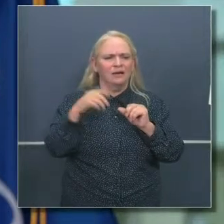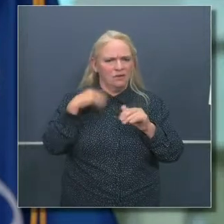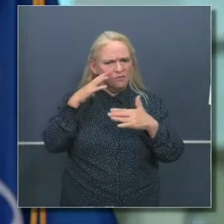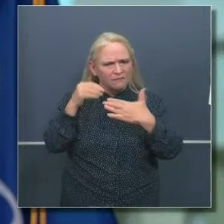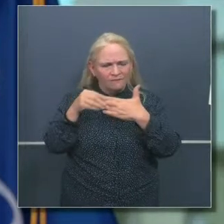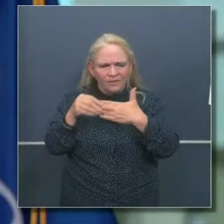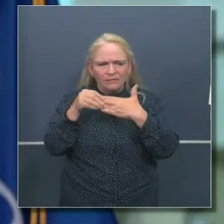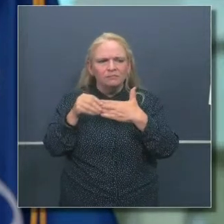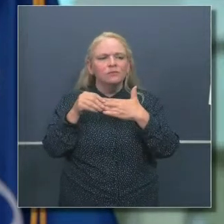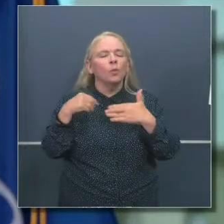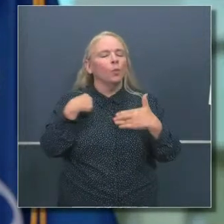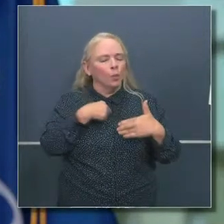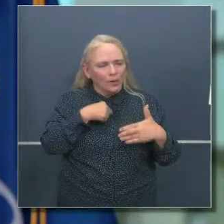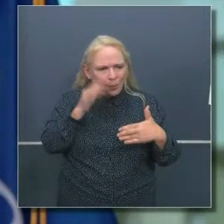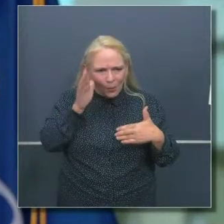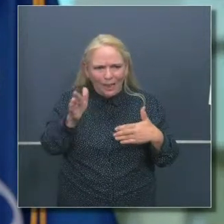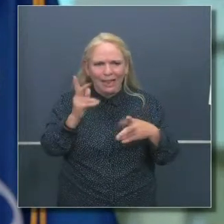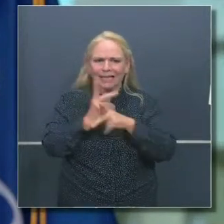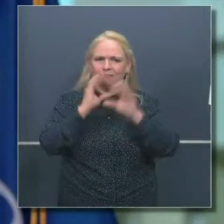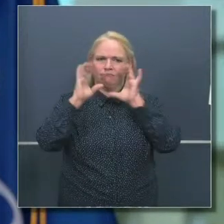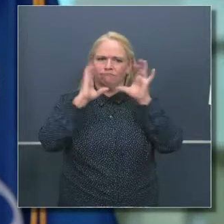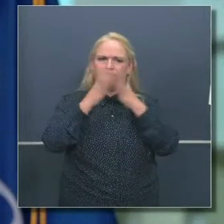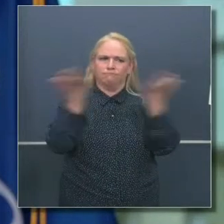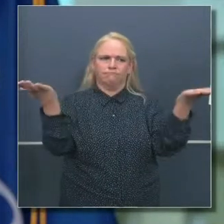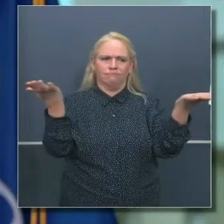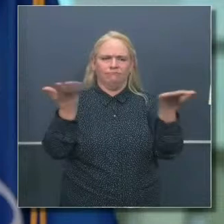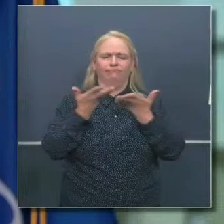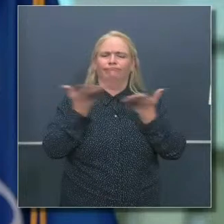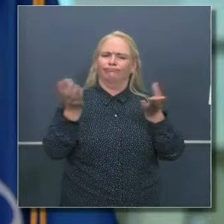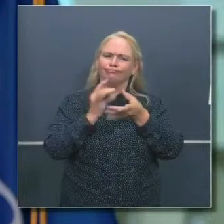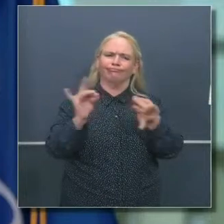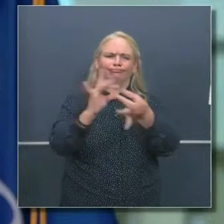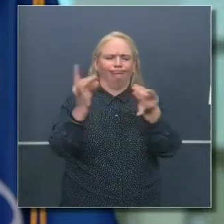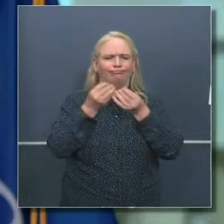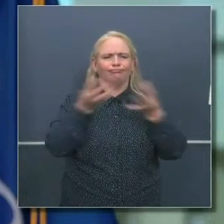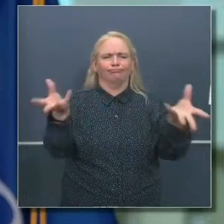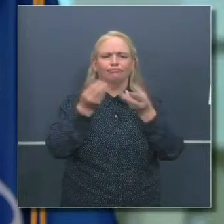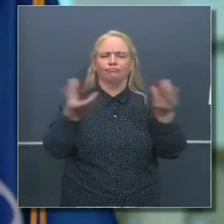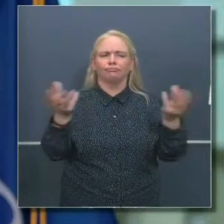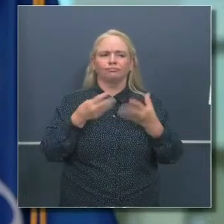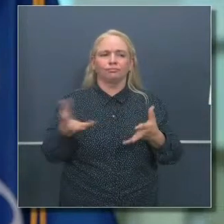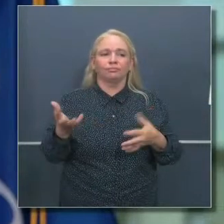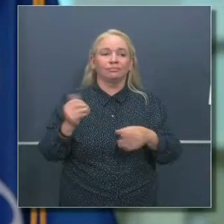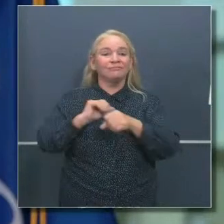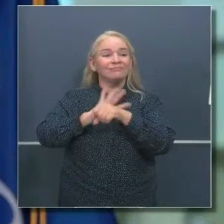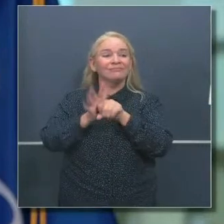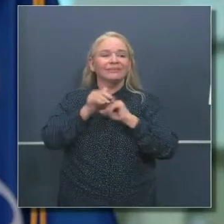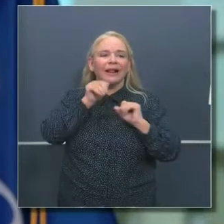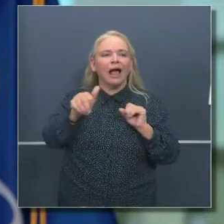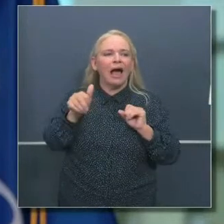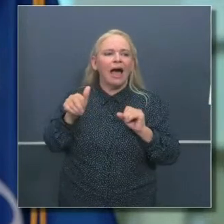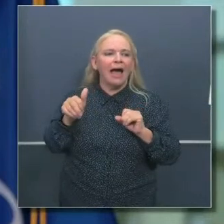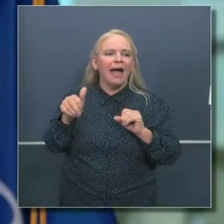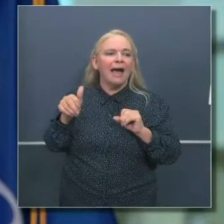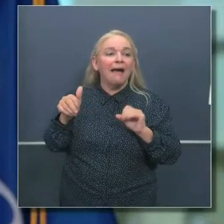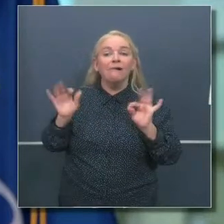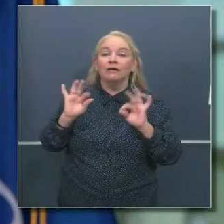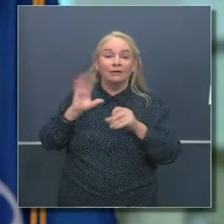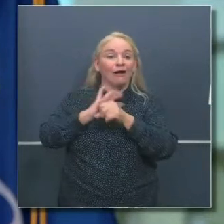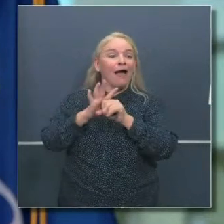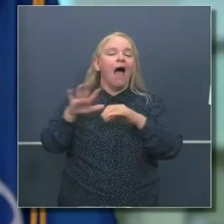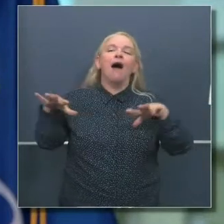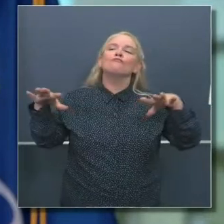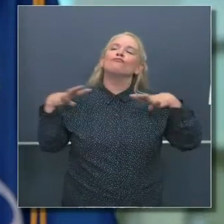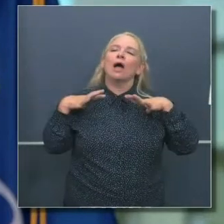our decision making on a daily basis. This disease doesn't take weekends off, nor do we, in terms of updating our